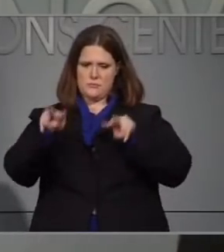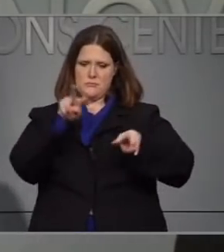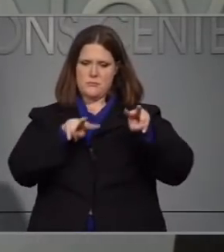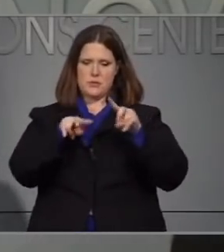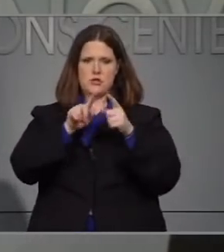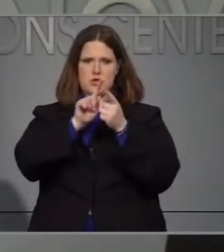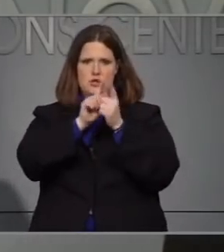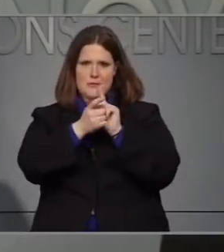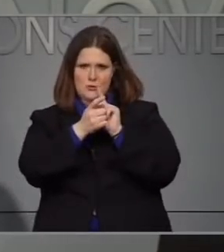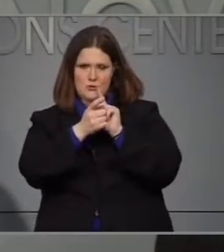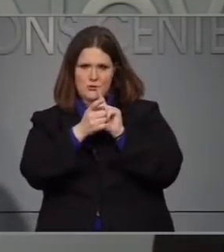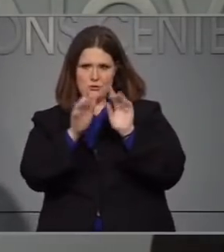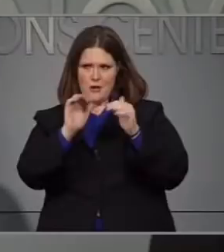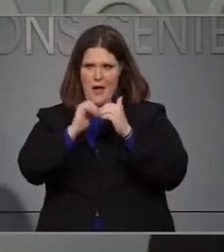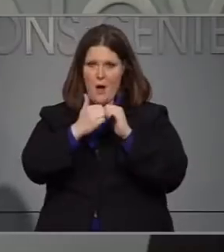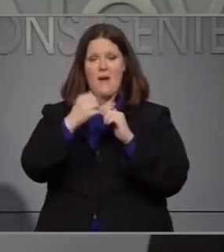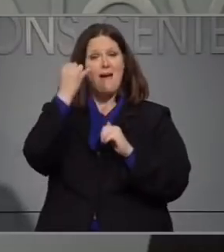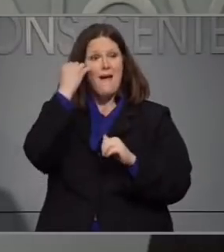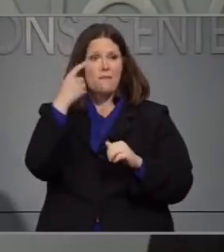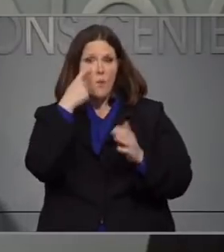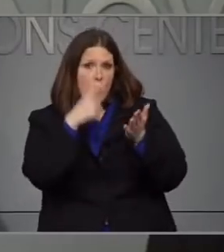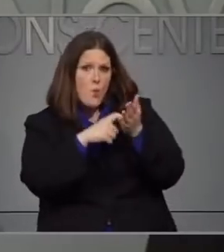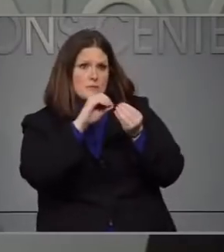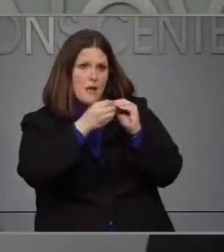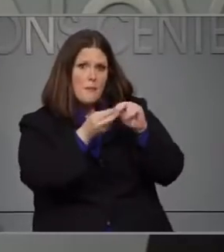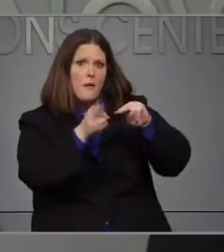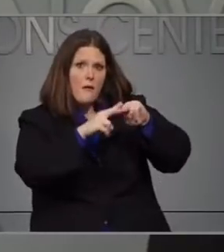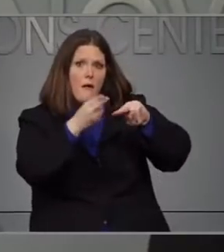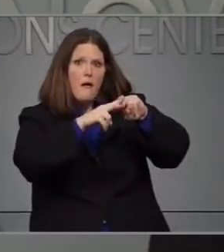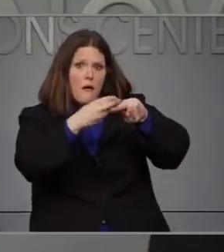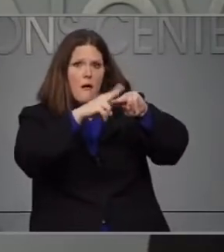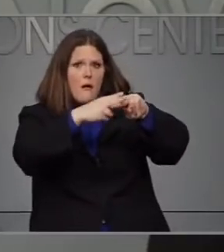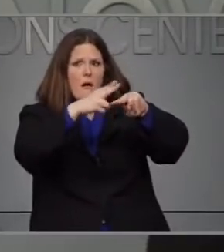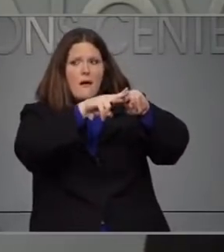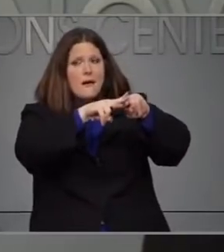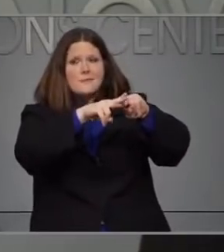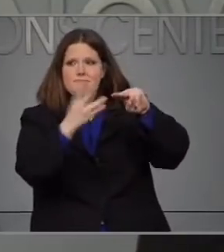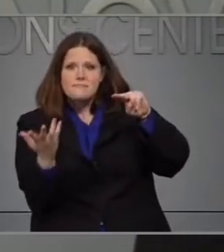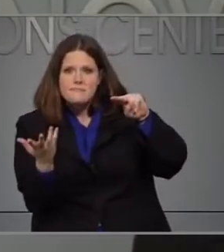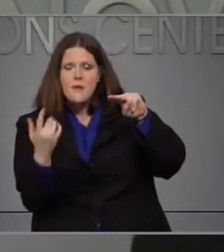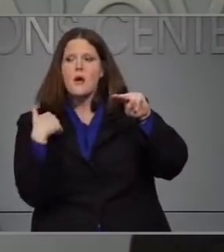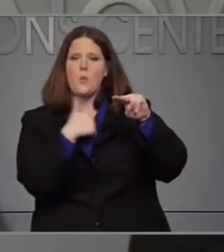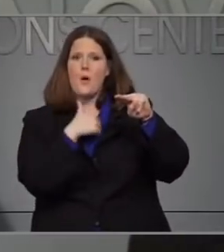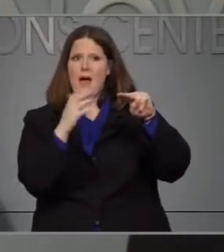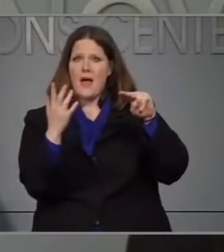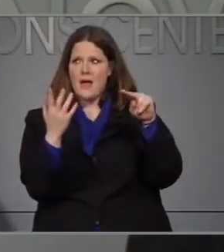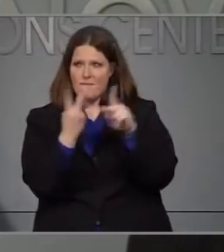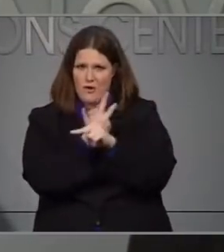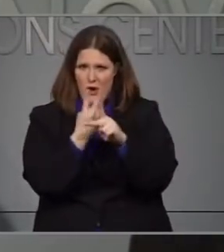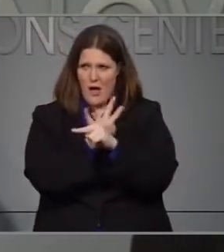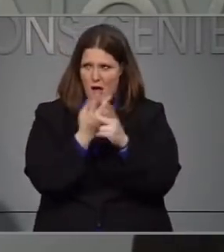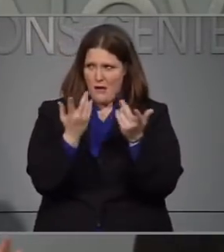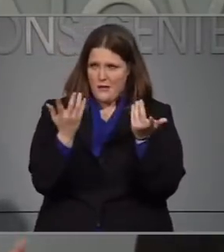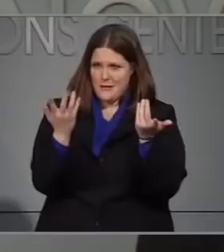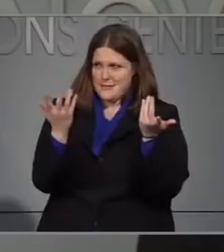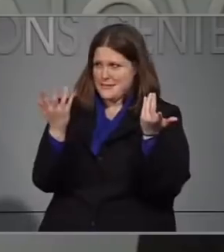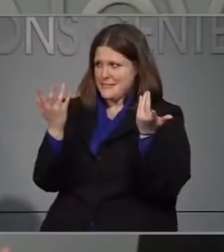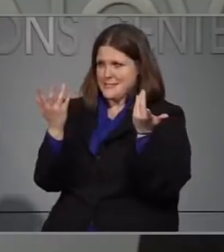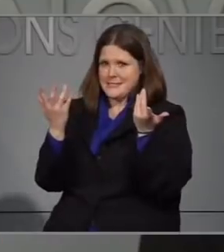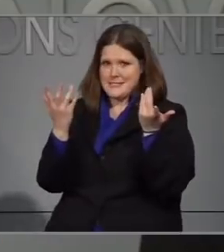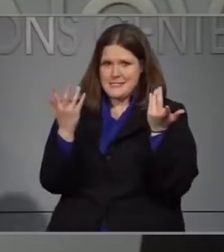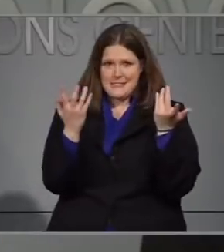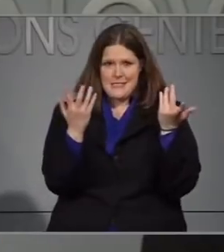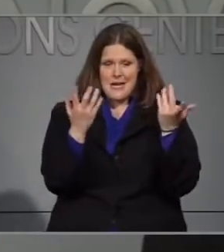of these cases, right? If we're going in the wrong direction, we just go up and up and up. At some point, we reach a point where we only have a limited amount